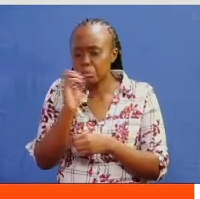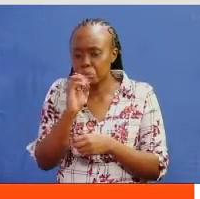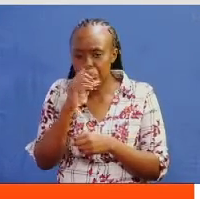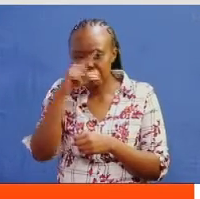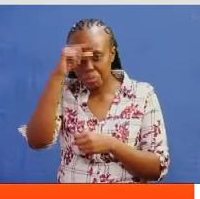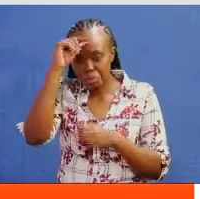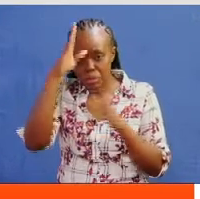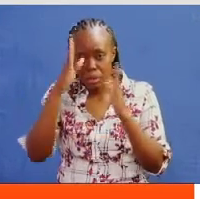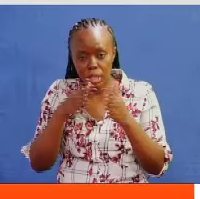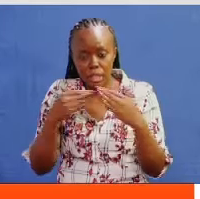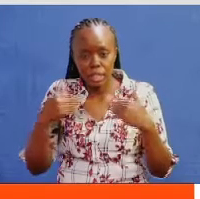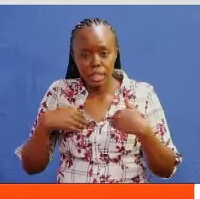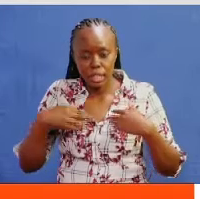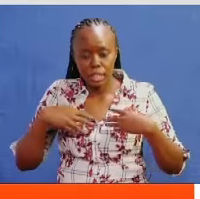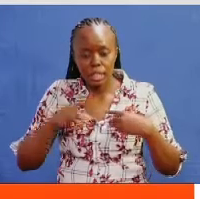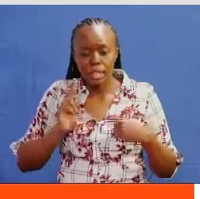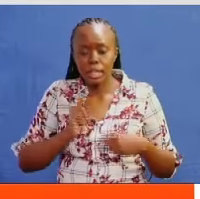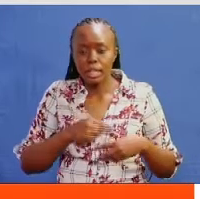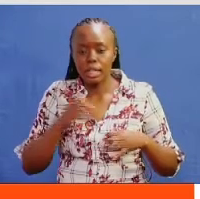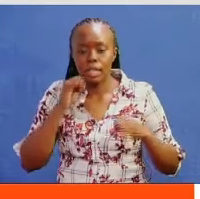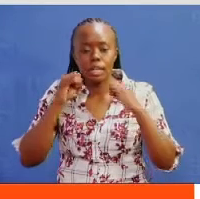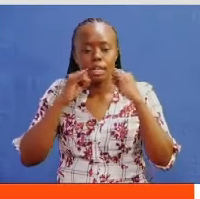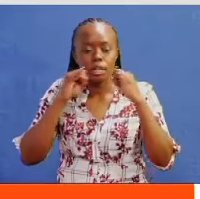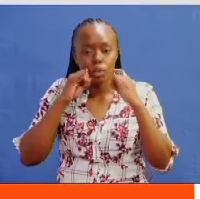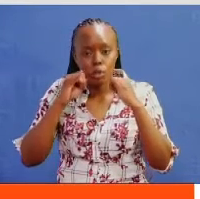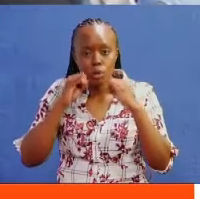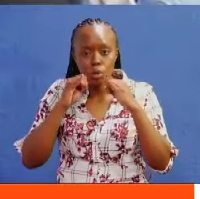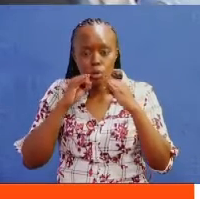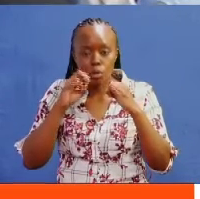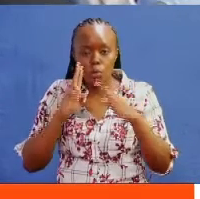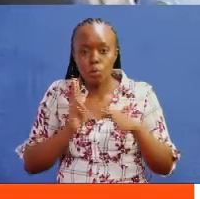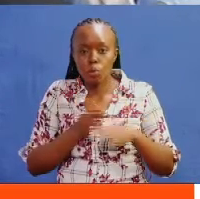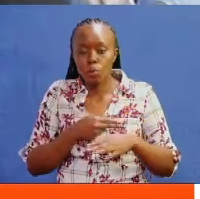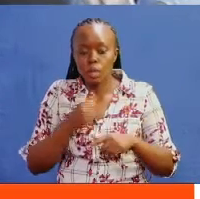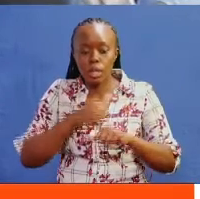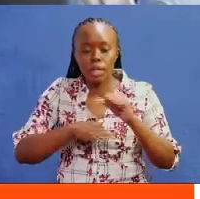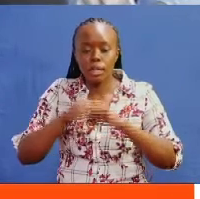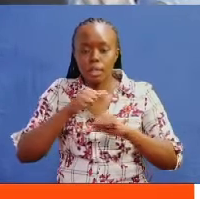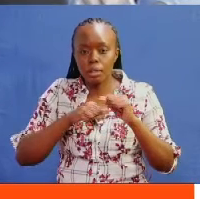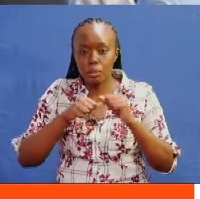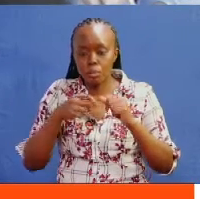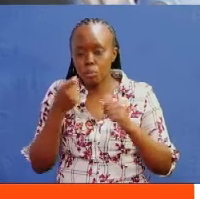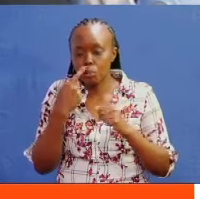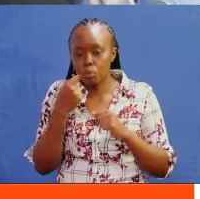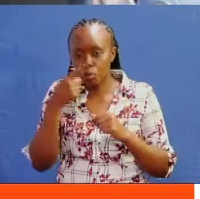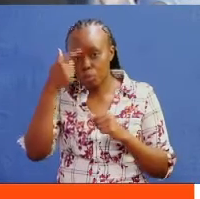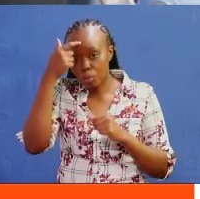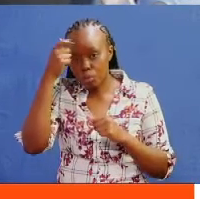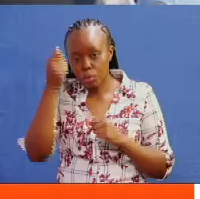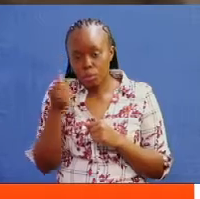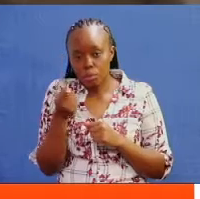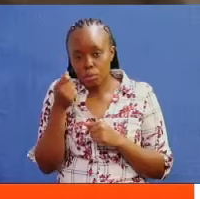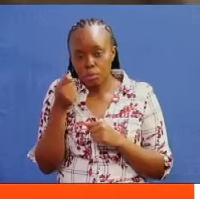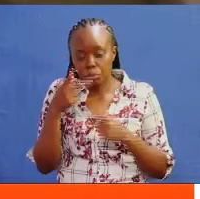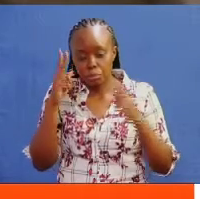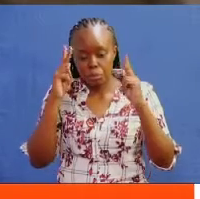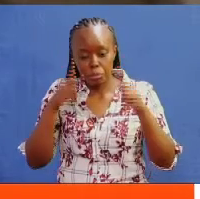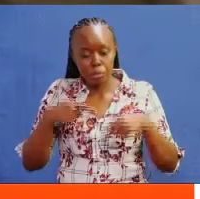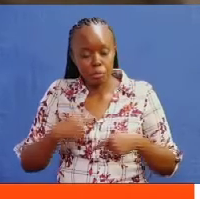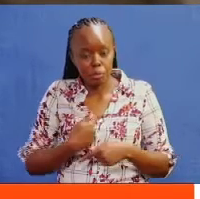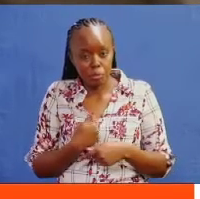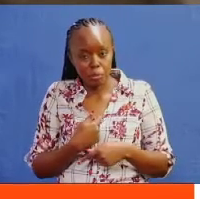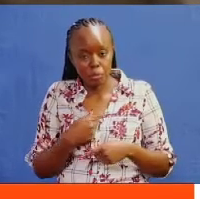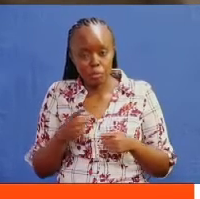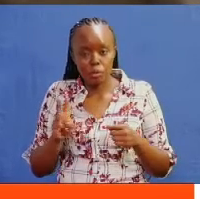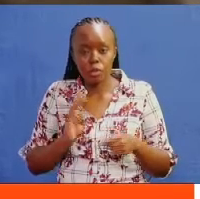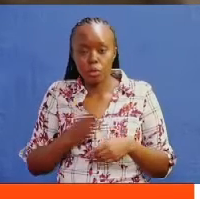government has not given us information, actually informed choices about the vaccine. Because personally, we